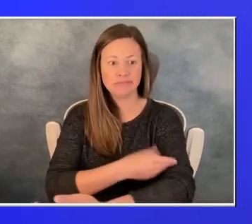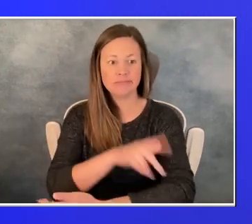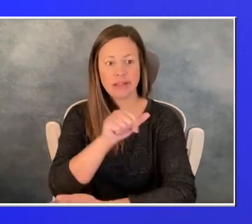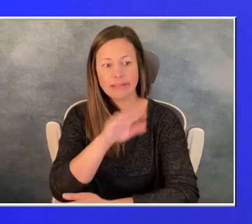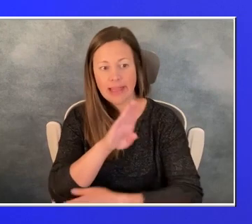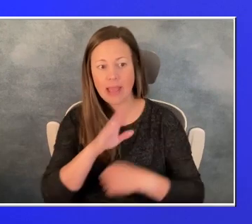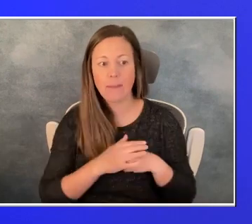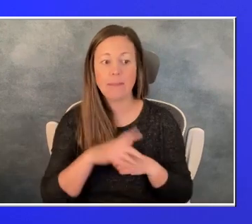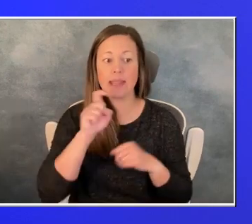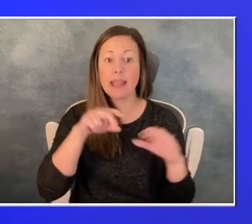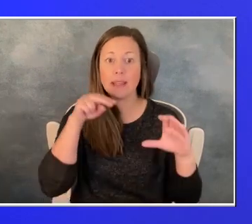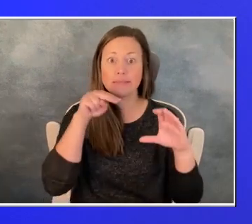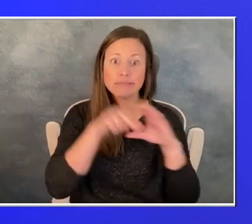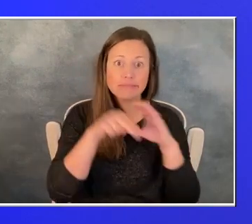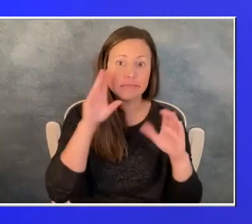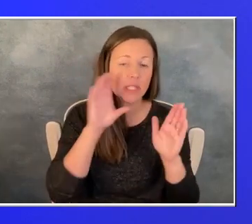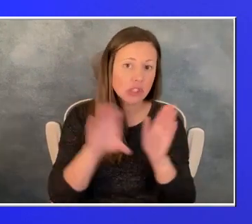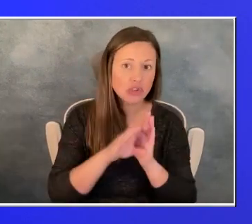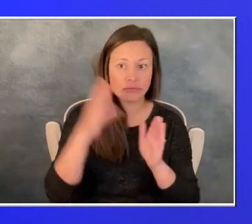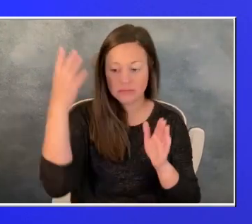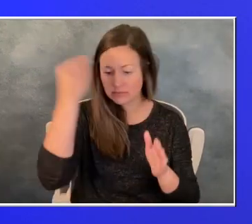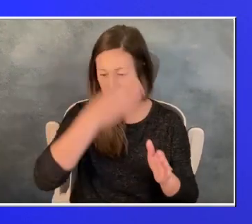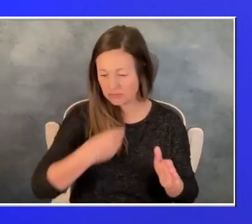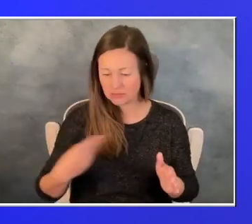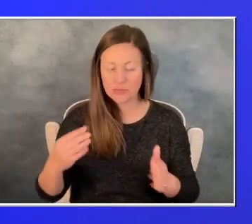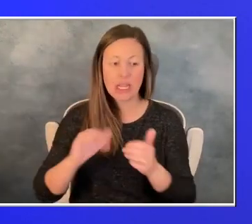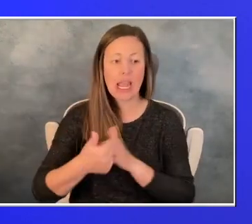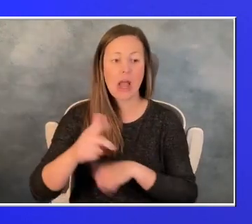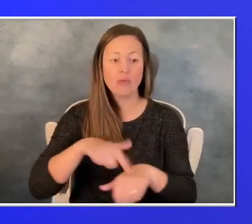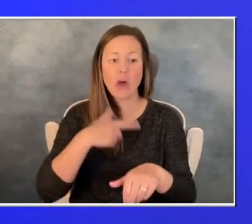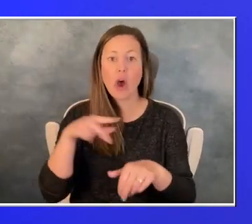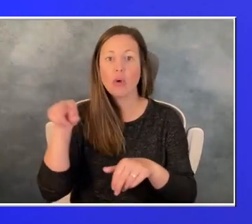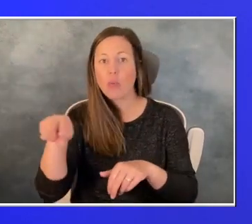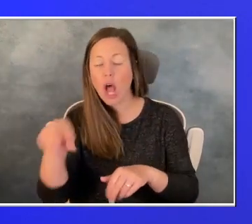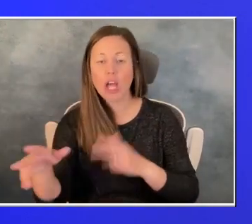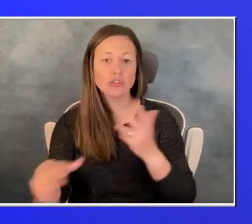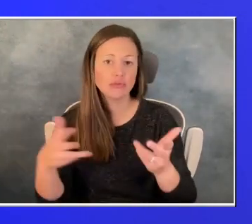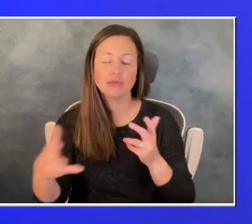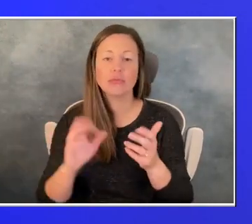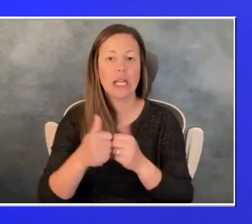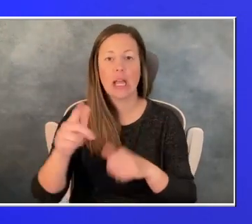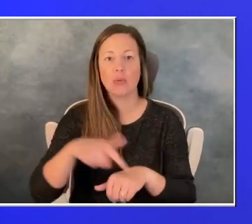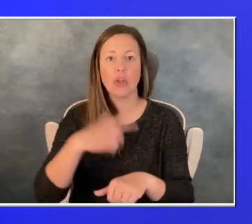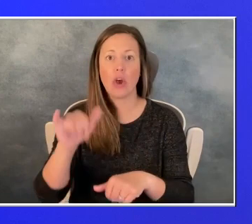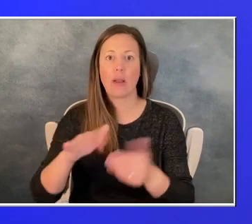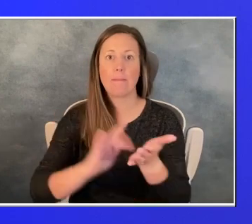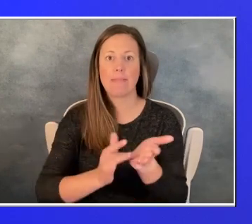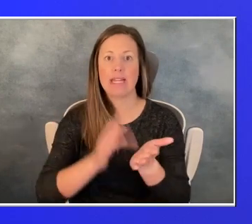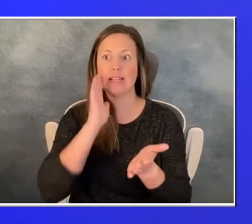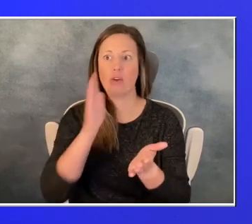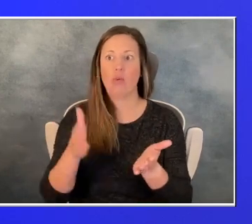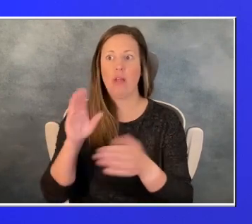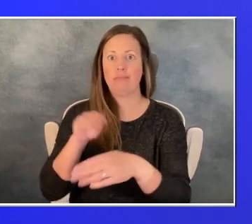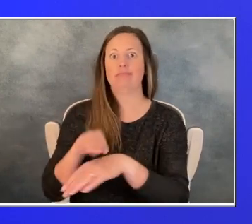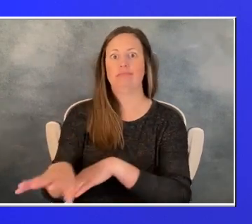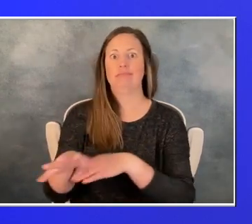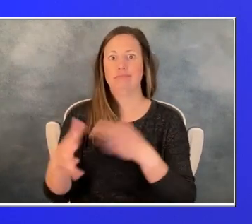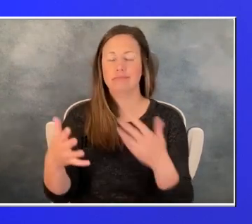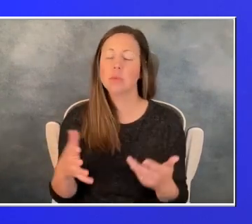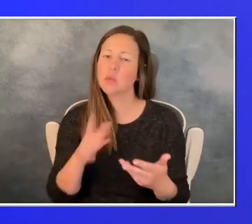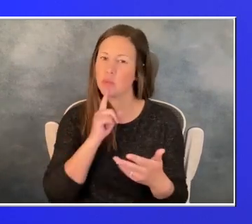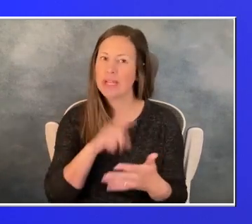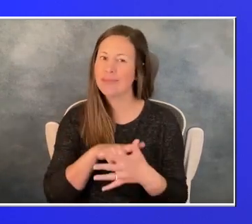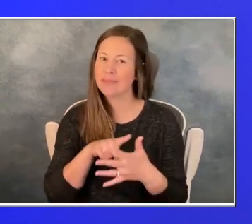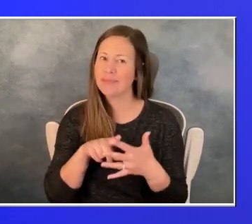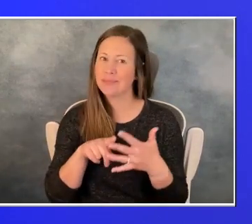and EKG? How long do we watch the patient for? And how long is this medication going to have clinical effects? So we deal with the